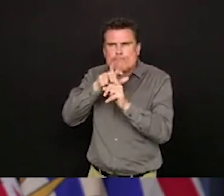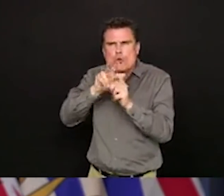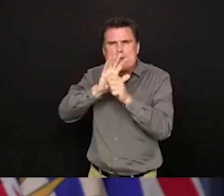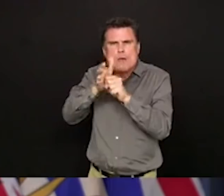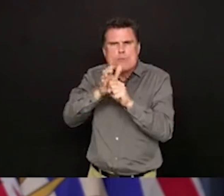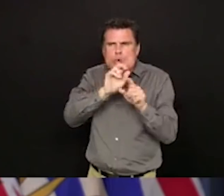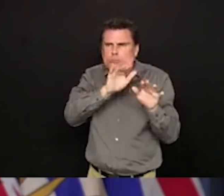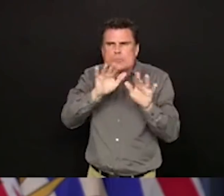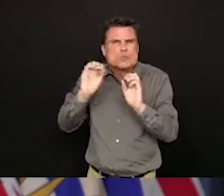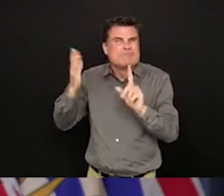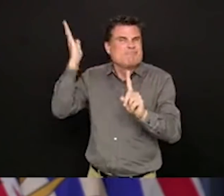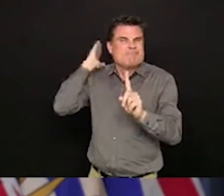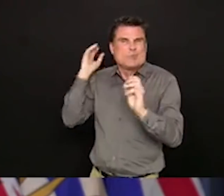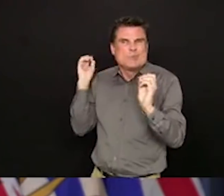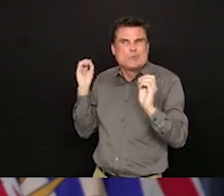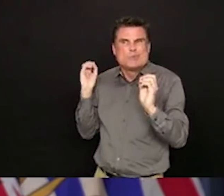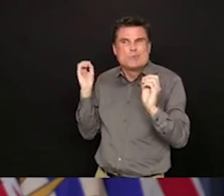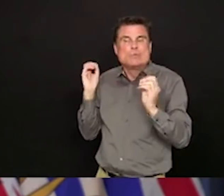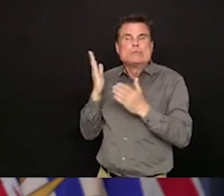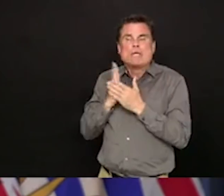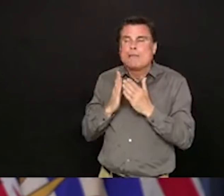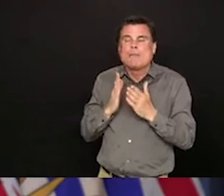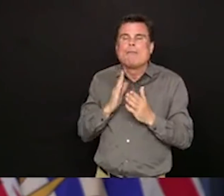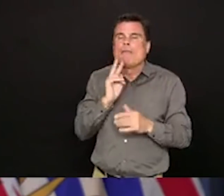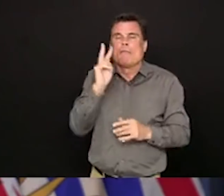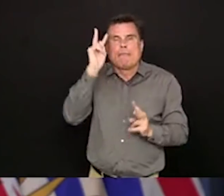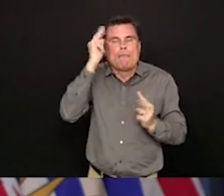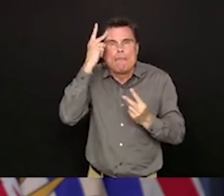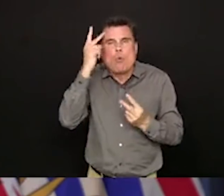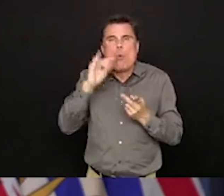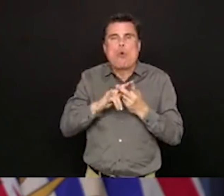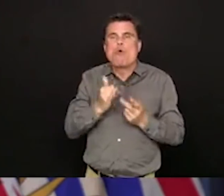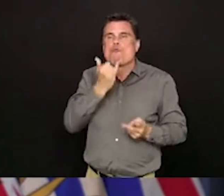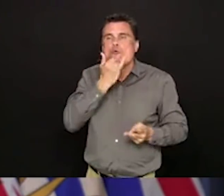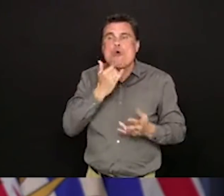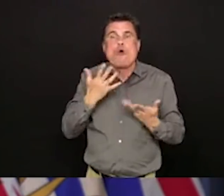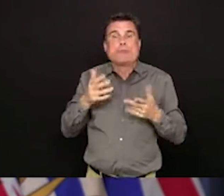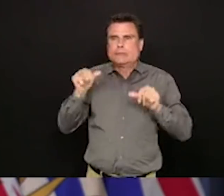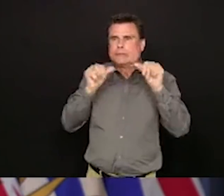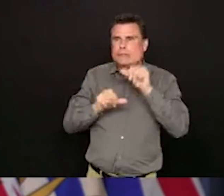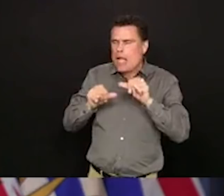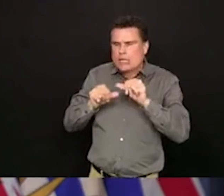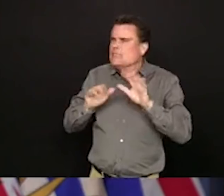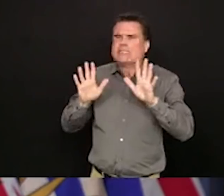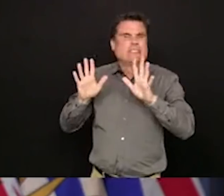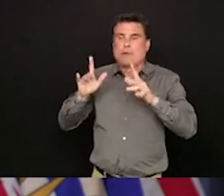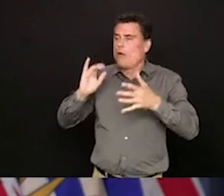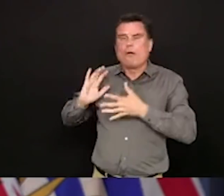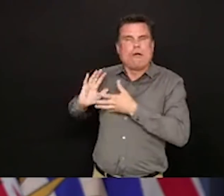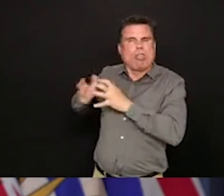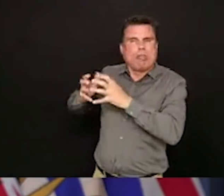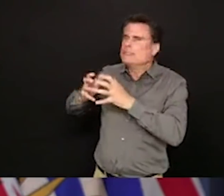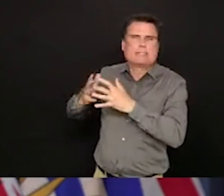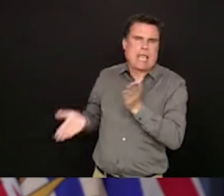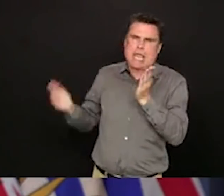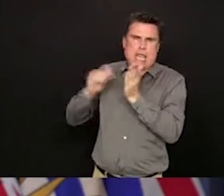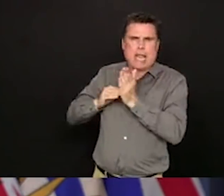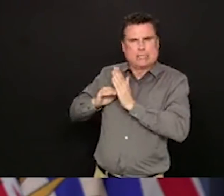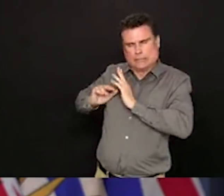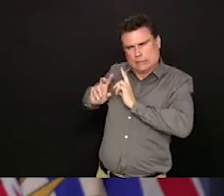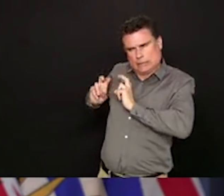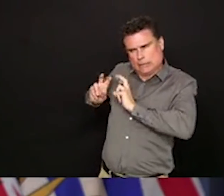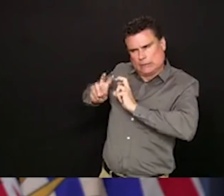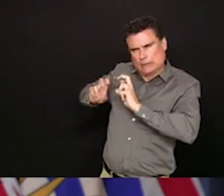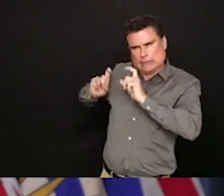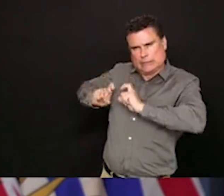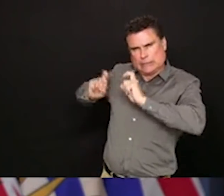that number in the daily follow-up with people. So it was so there was a bit of a reckoning that happened